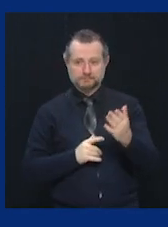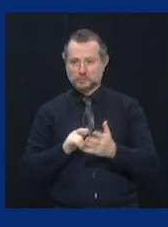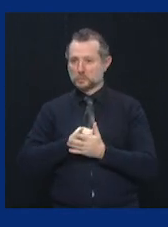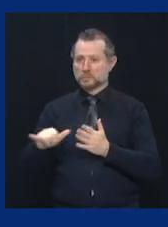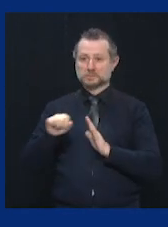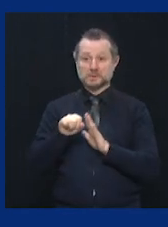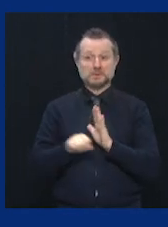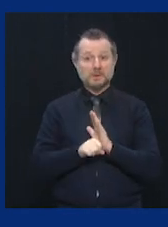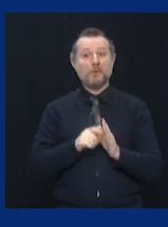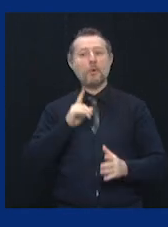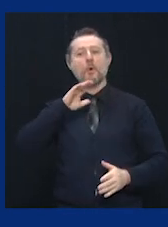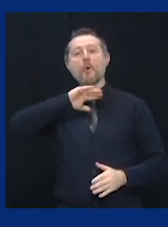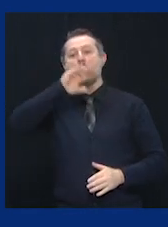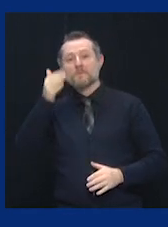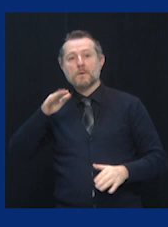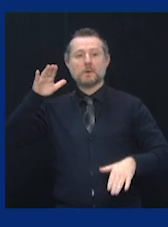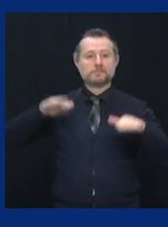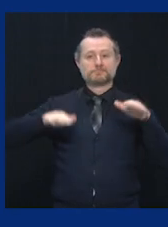I know they look like